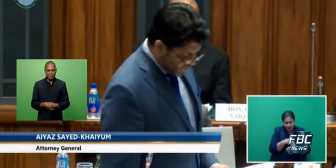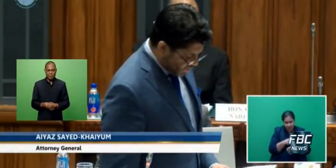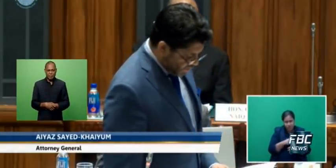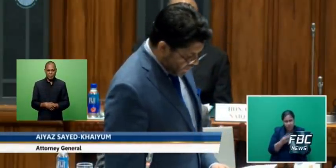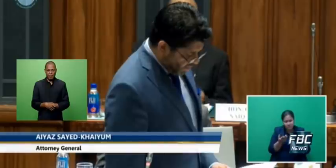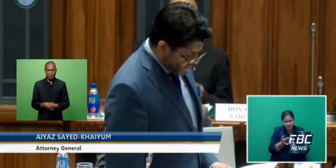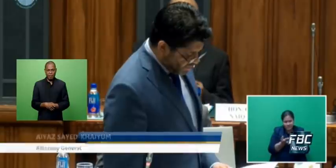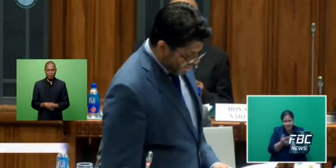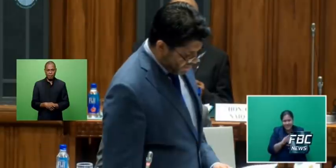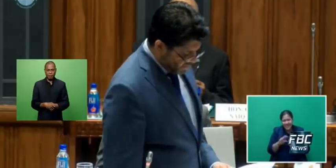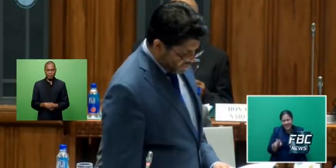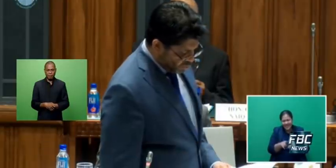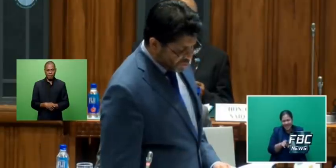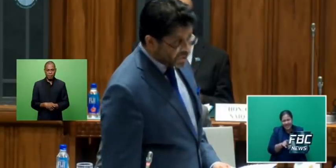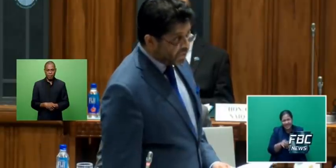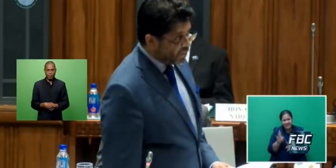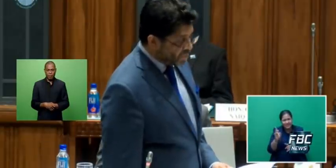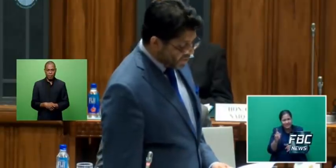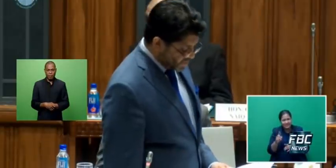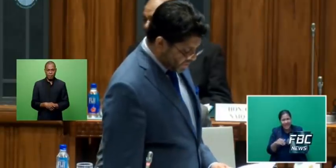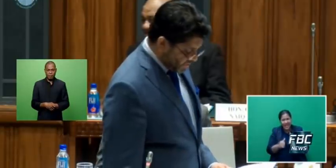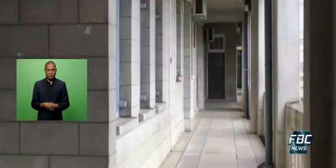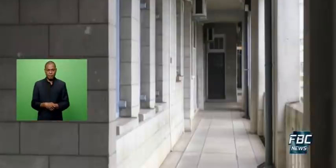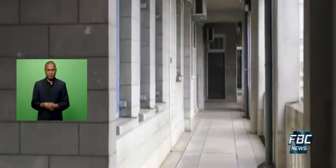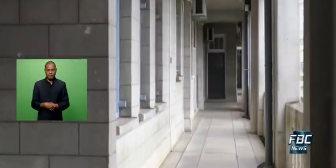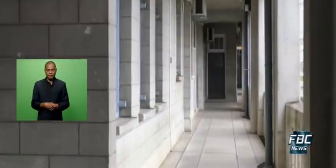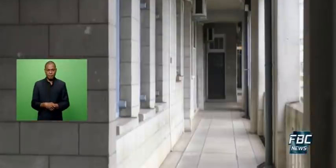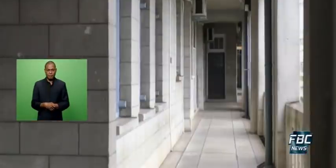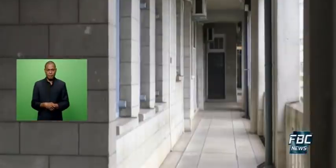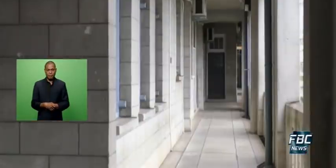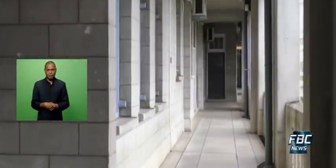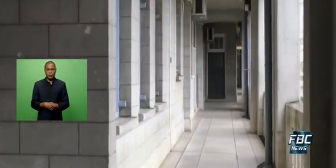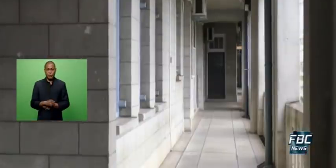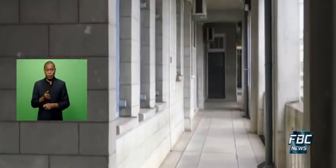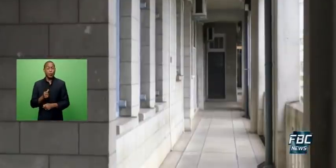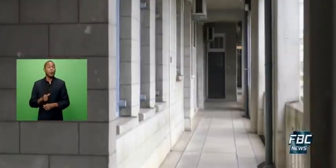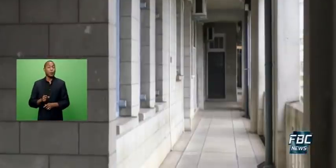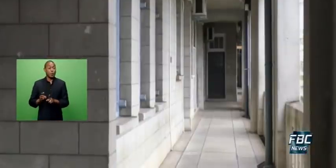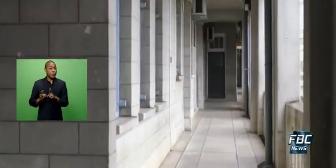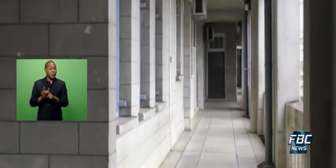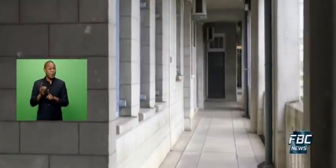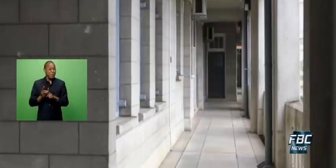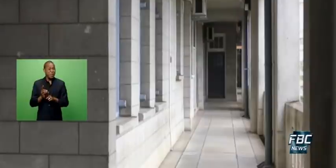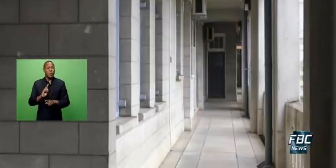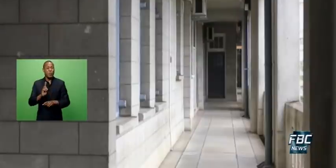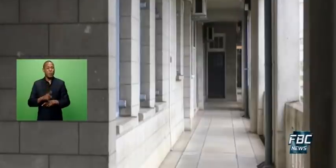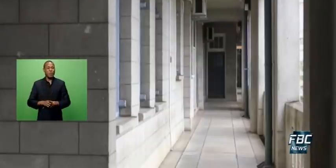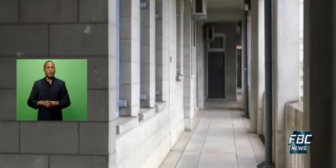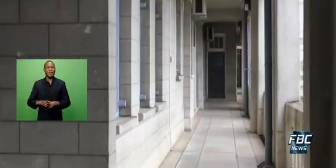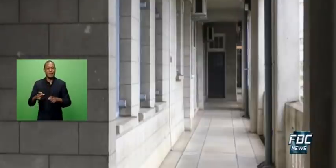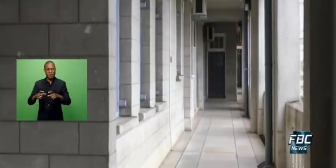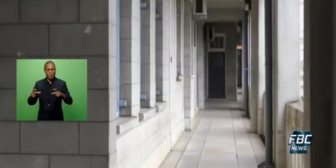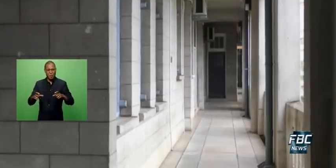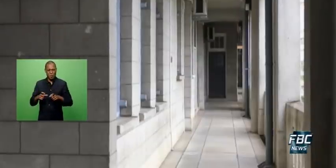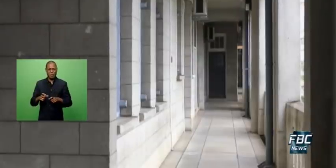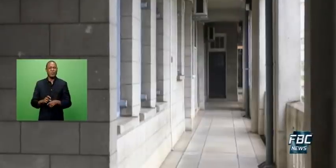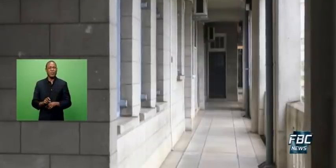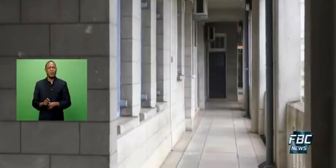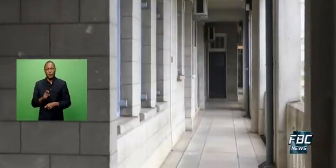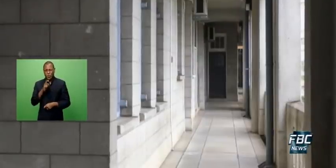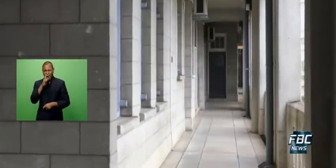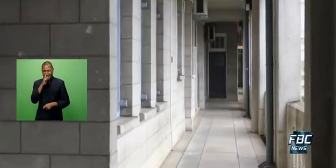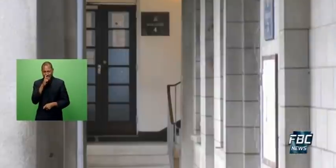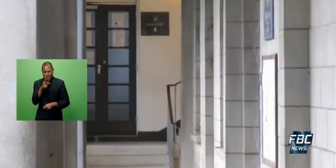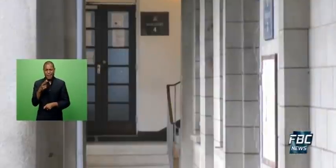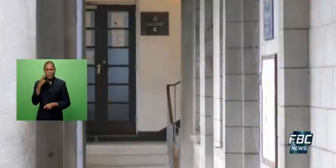to justice, it is imperative that a more streamlined process be developed. Cases are often delayed also sometimes to find suitable assessors within